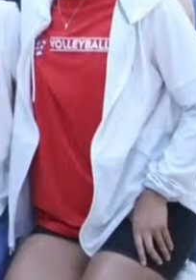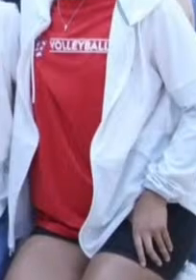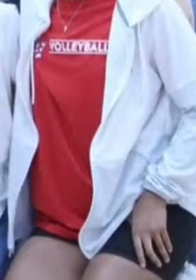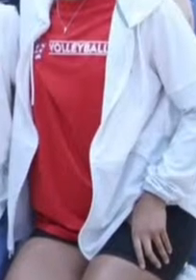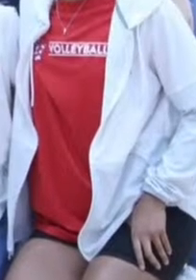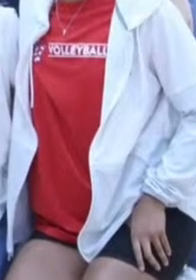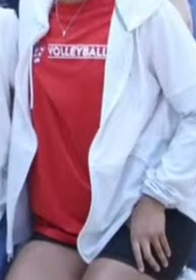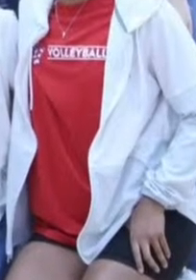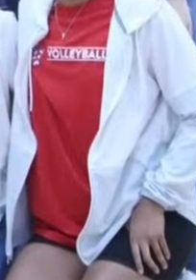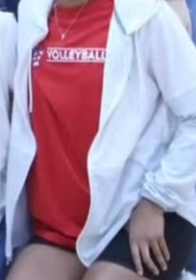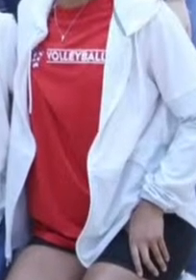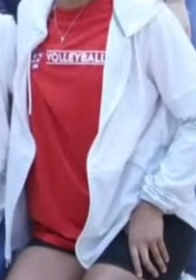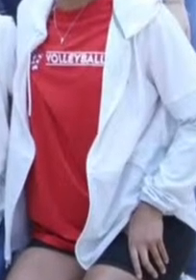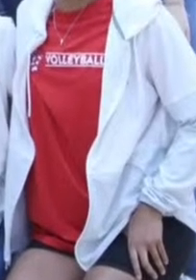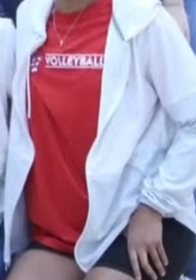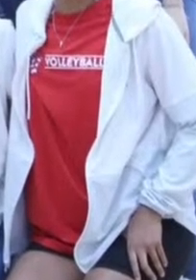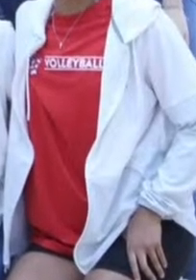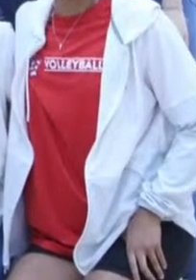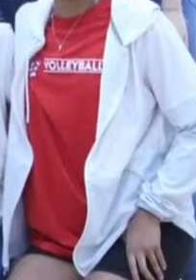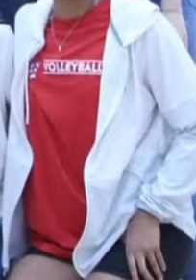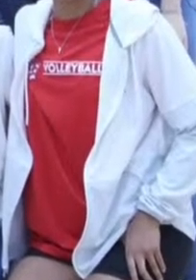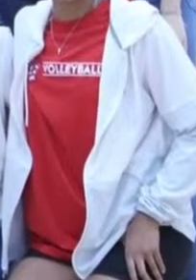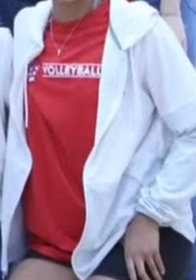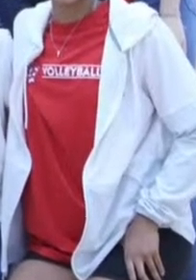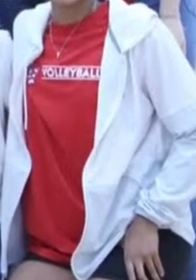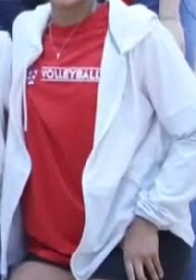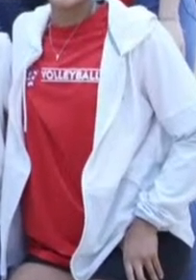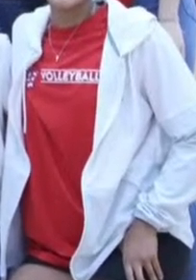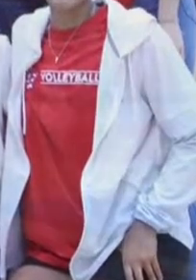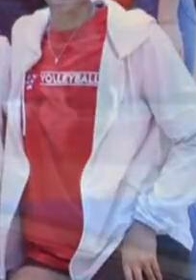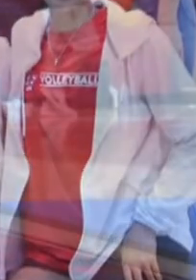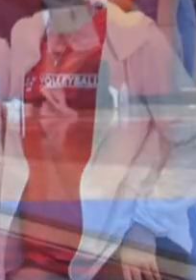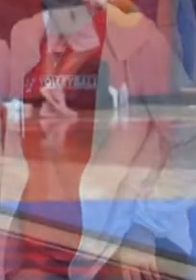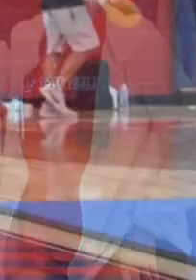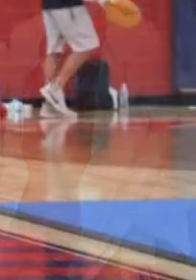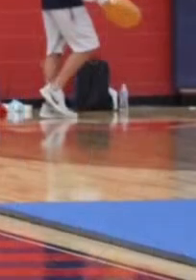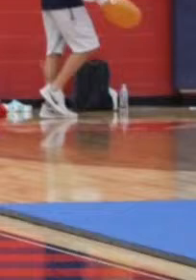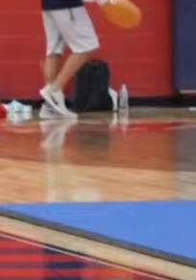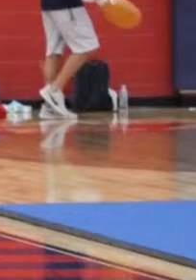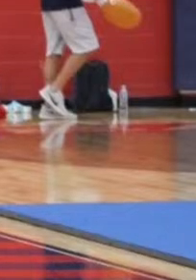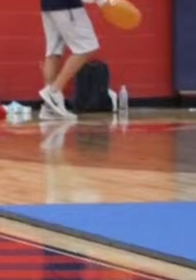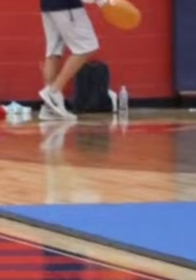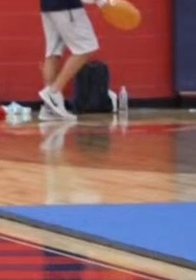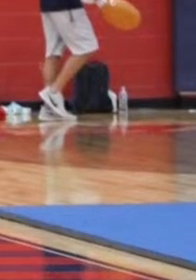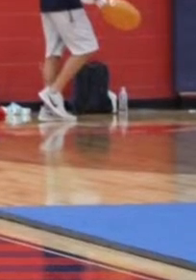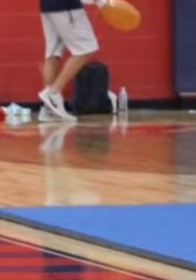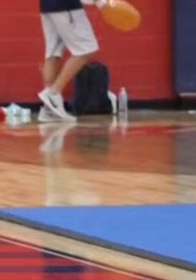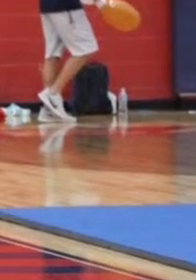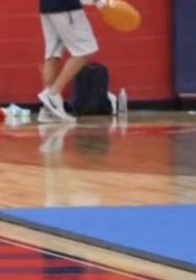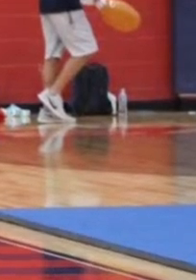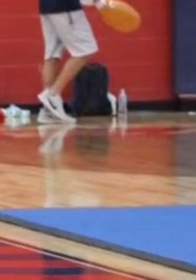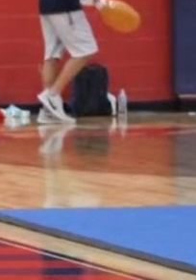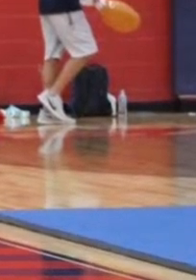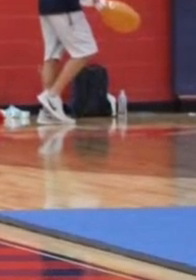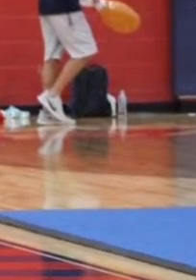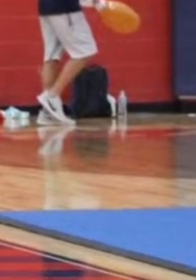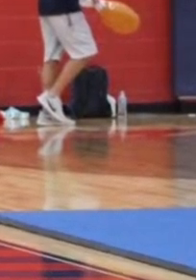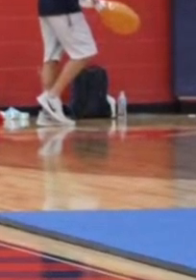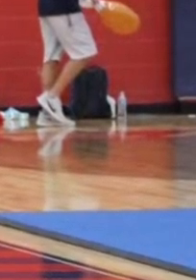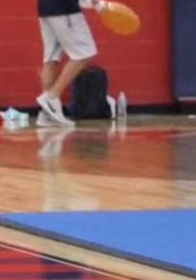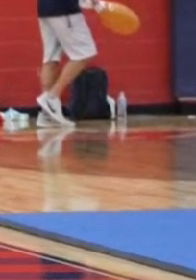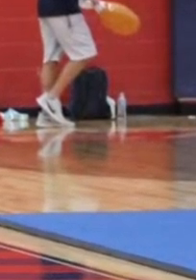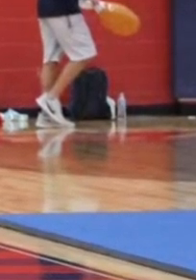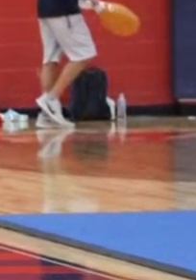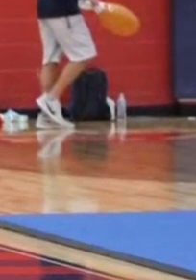and the stars above. Moment frozen, sneaking out and falling in love. Me, you and that futon,